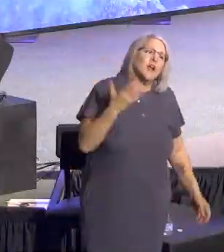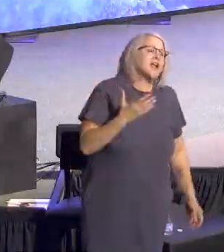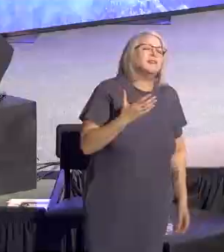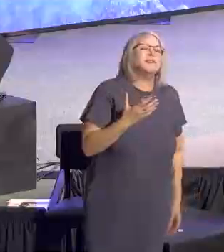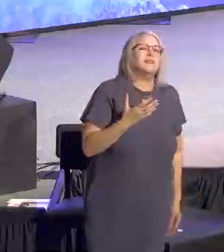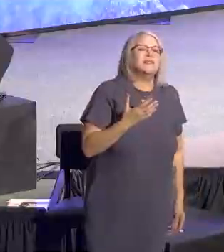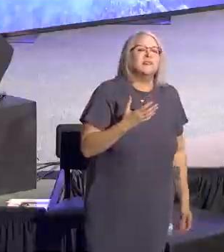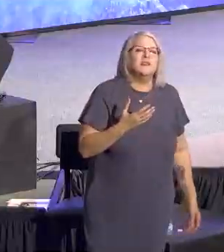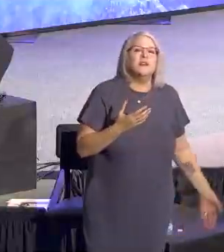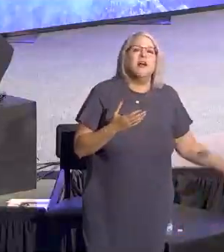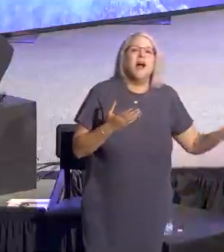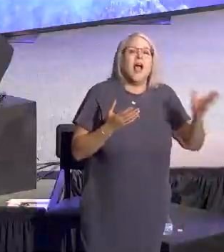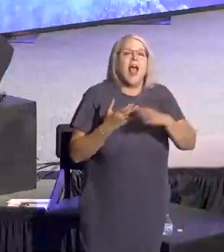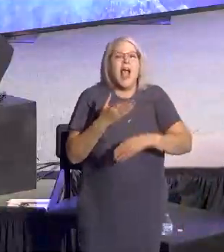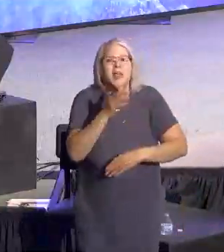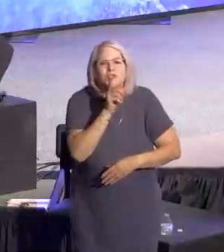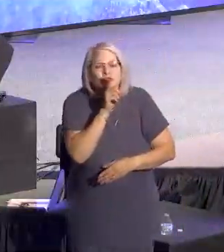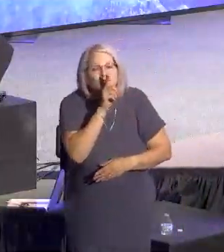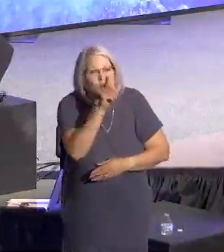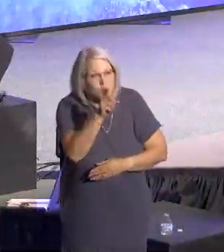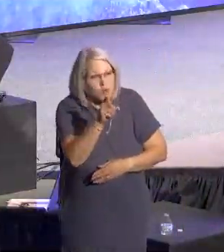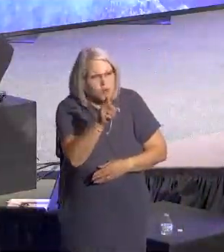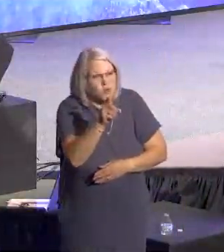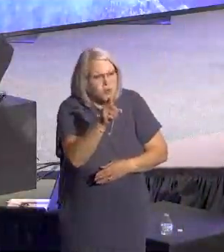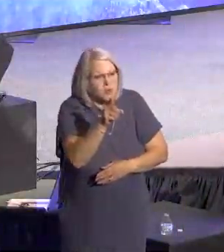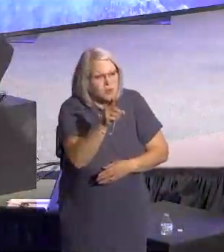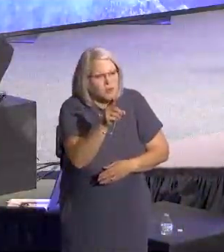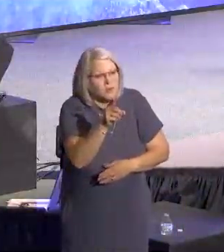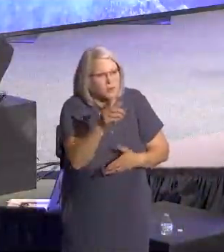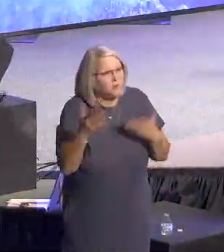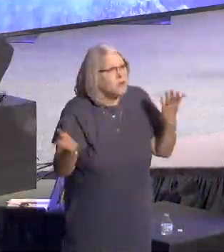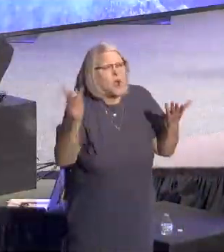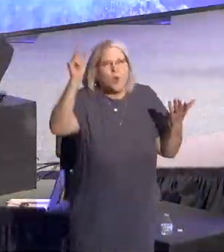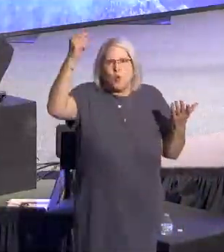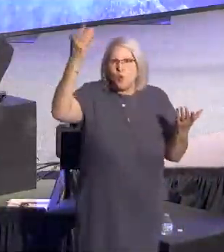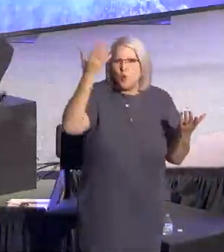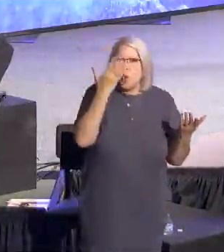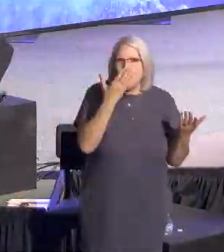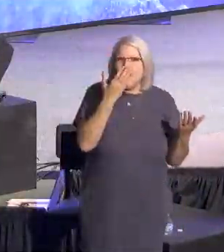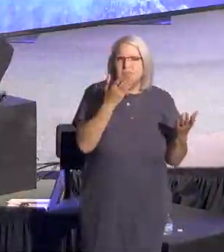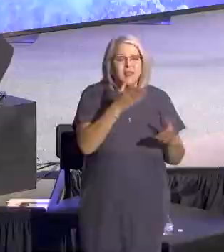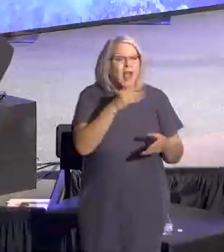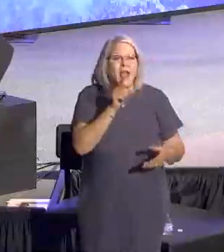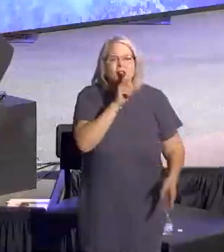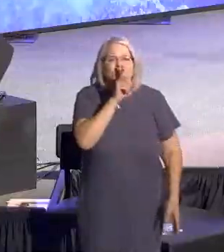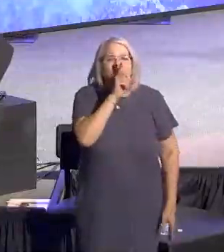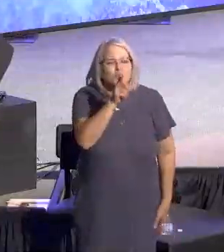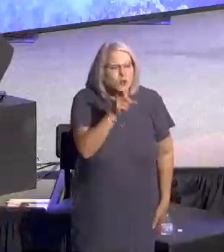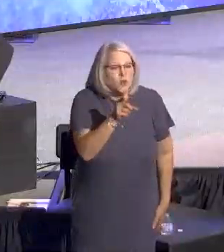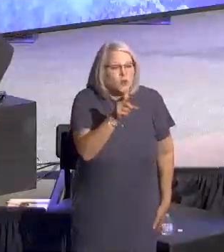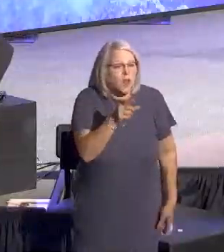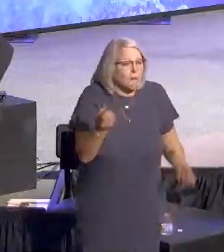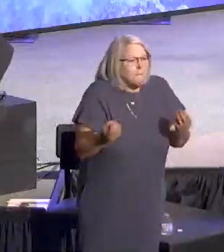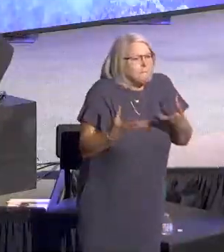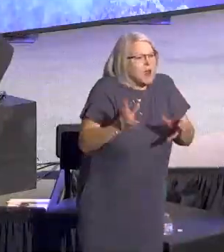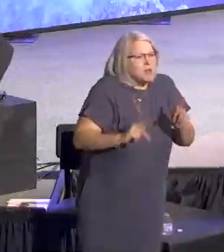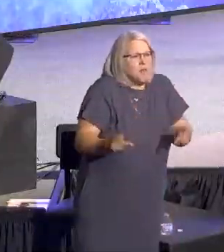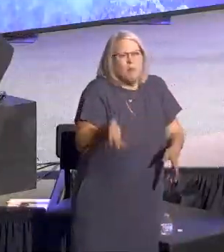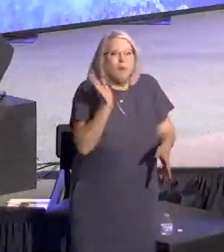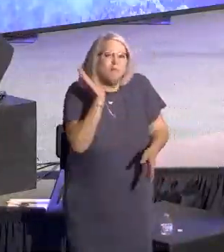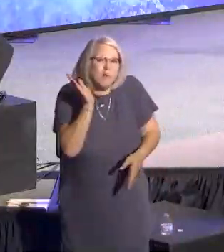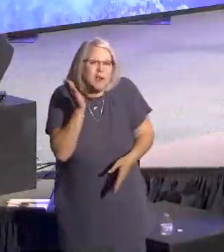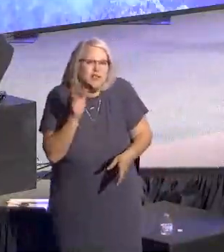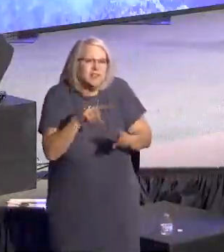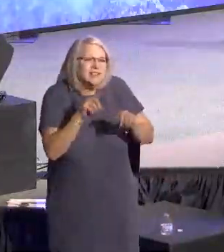of grace and truth. Grace and truth. And many people have preached this many